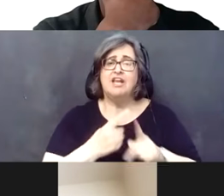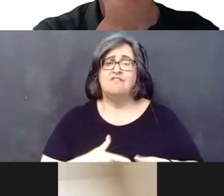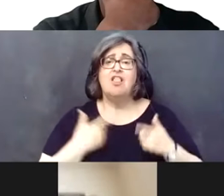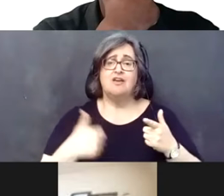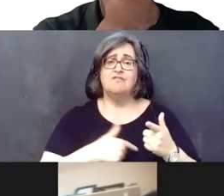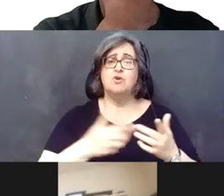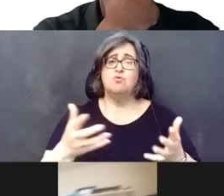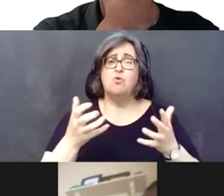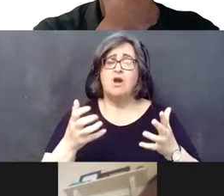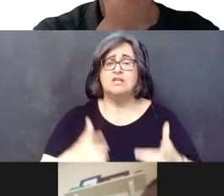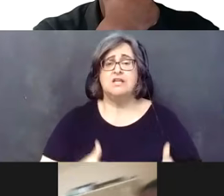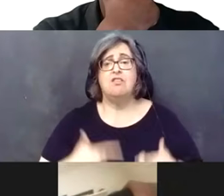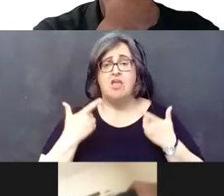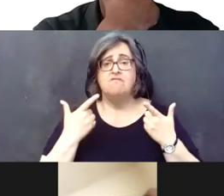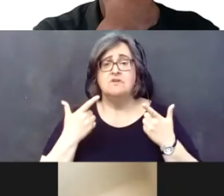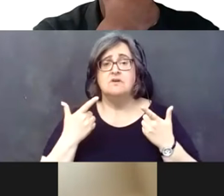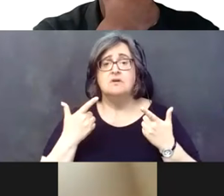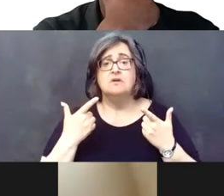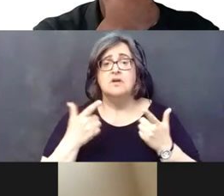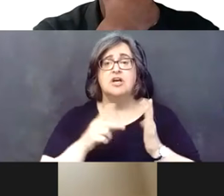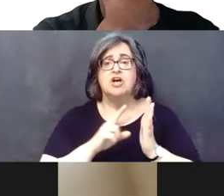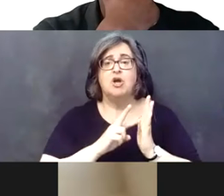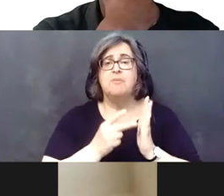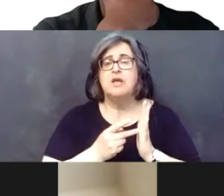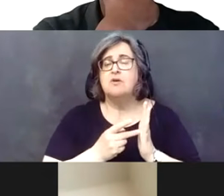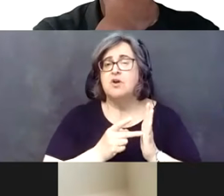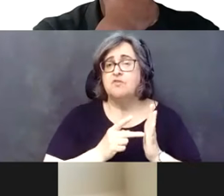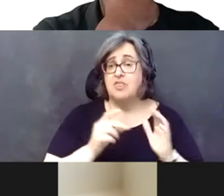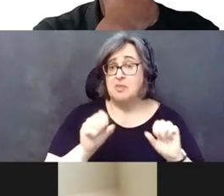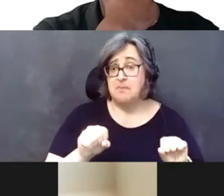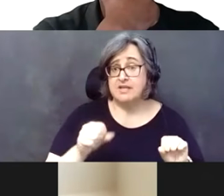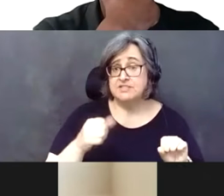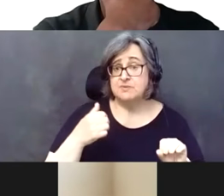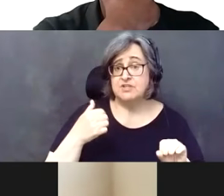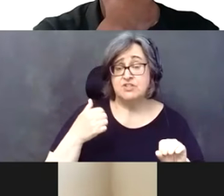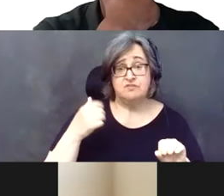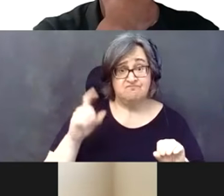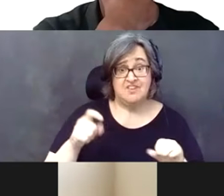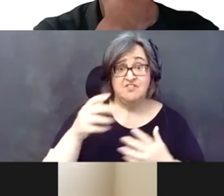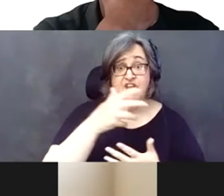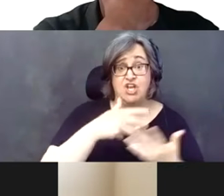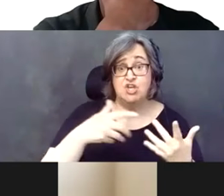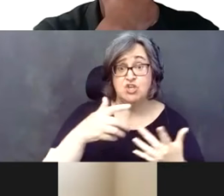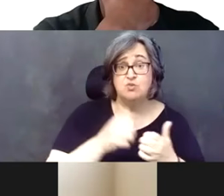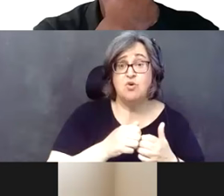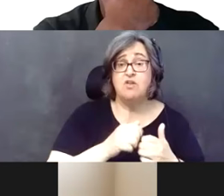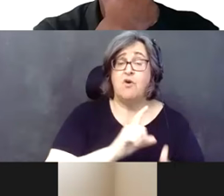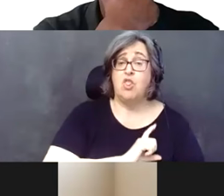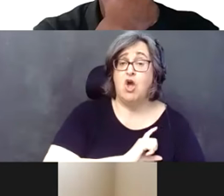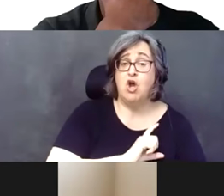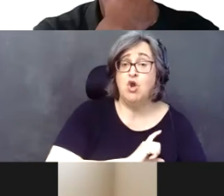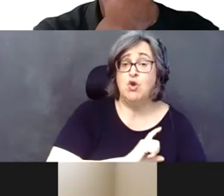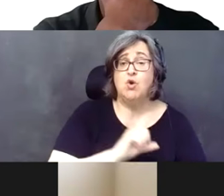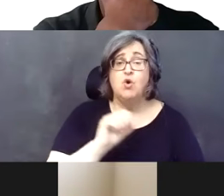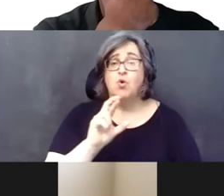to live, which means their possibility of having to interact with either law enforcement